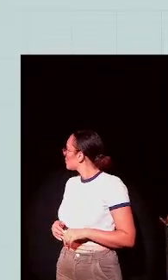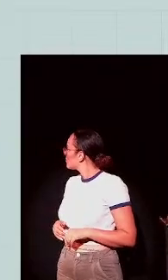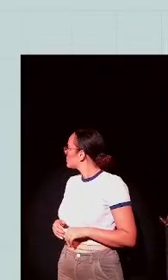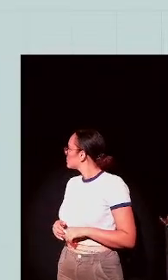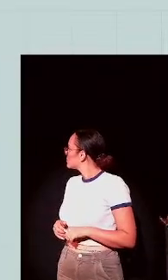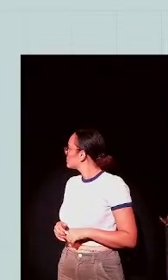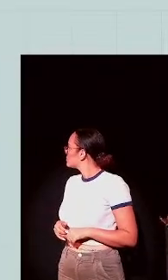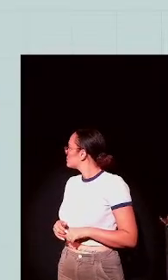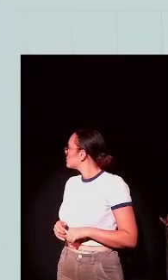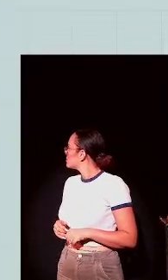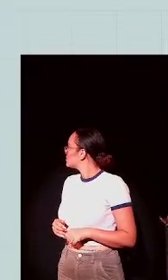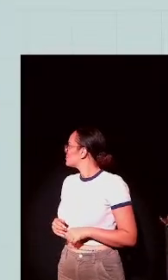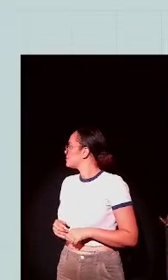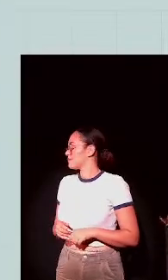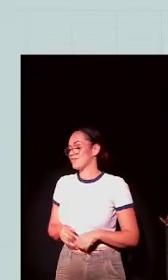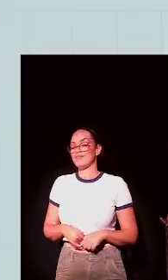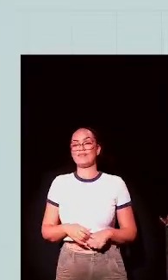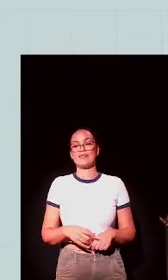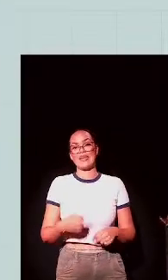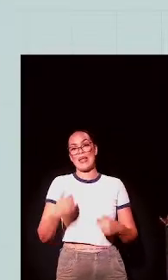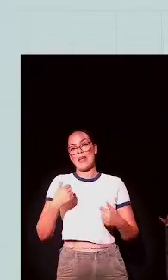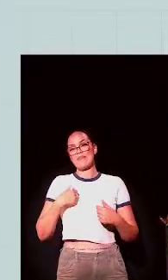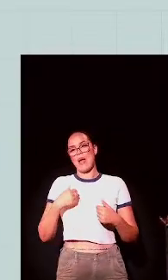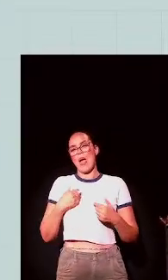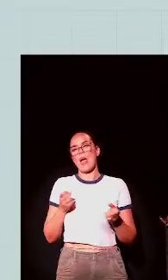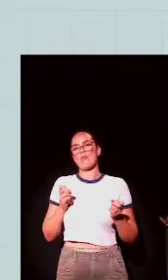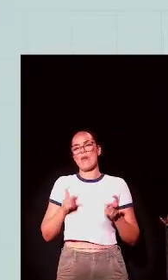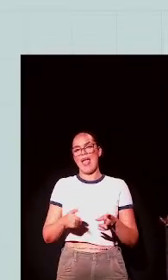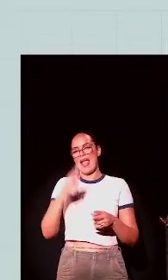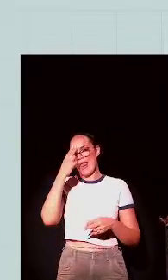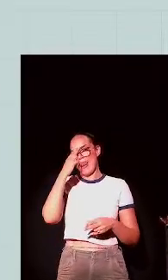It's my cover of Wicked Game by Chris Isaac.